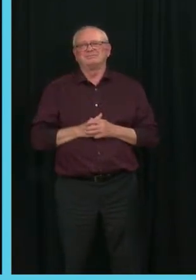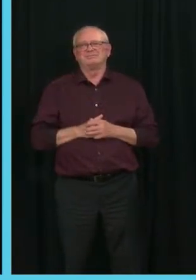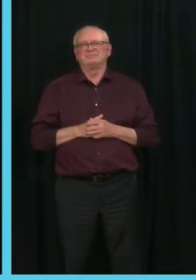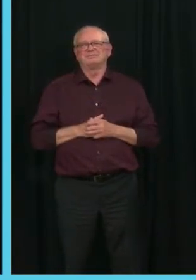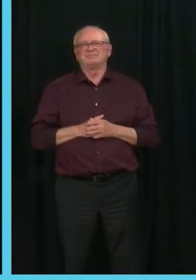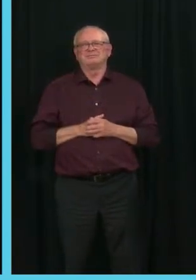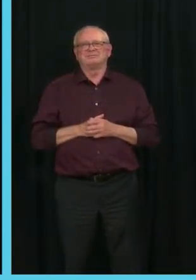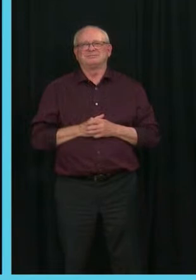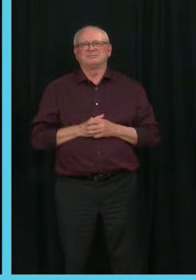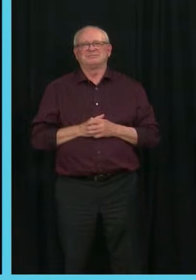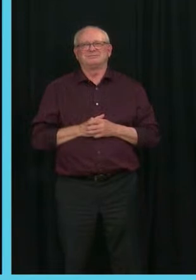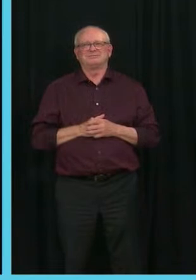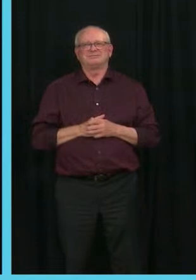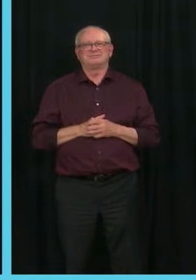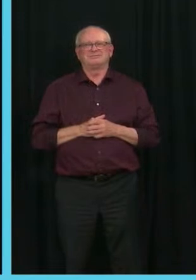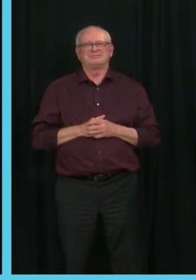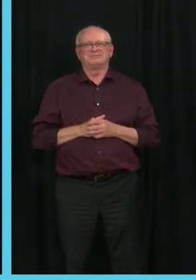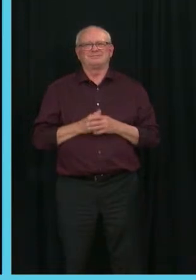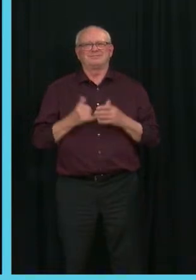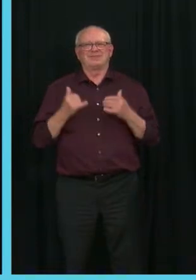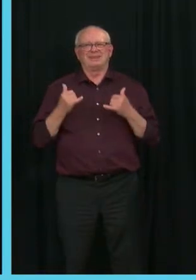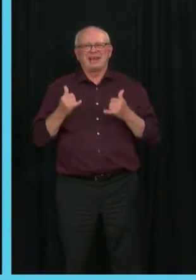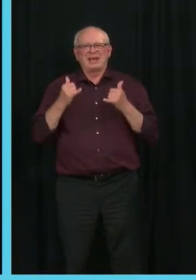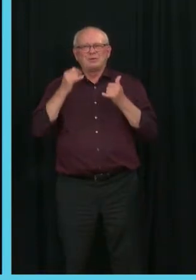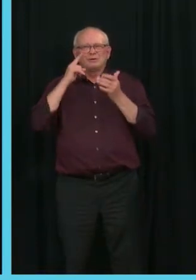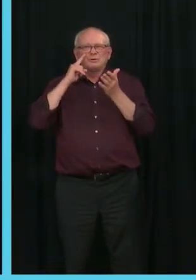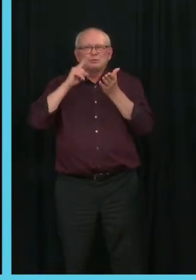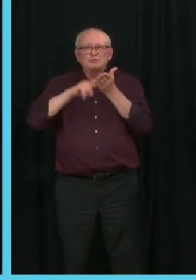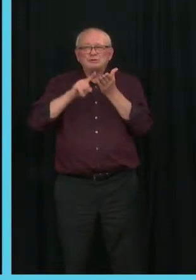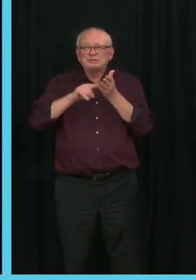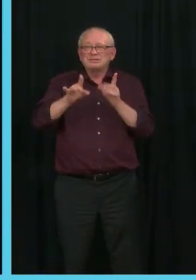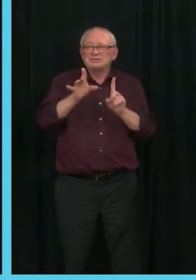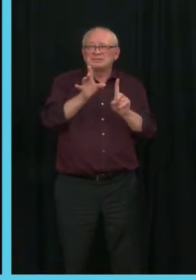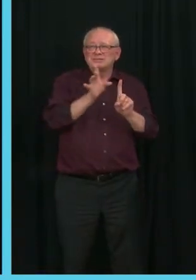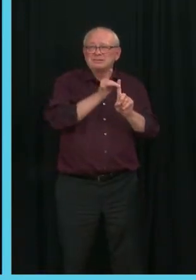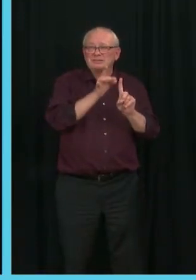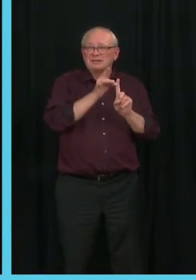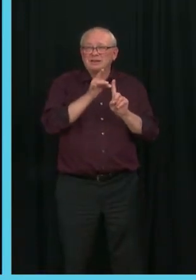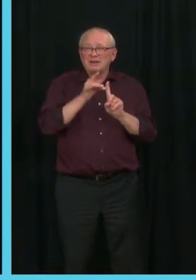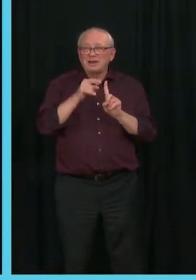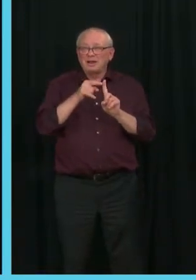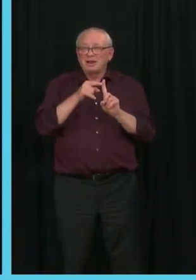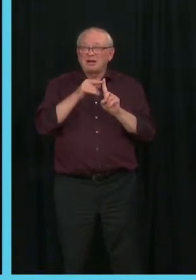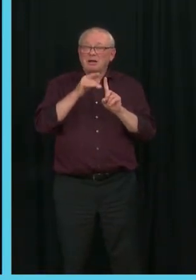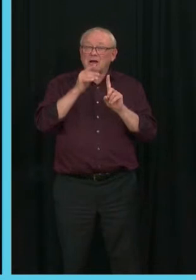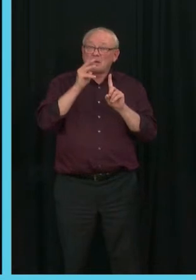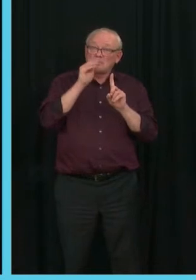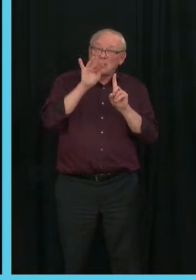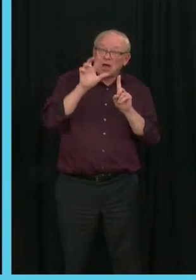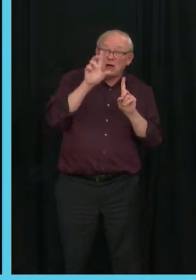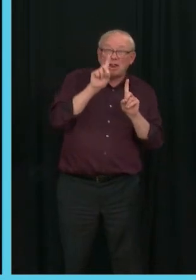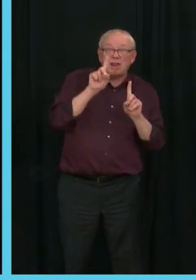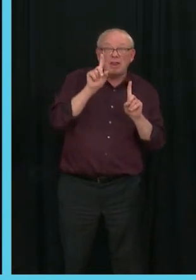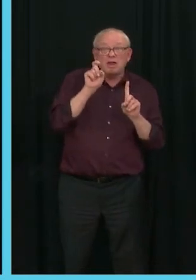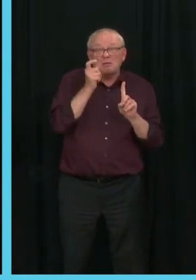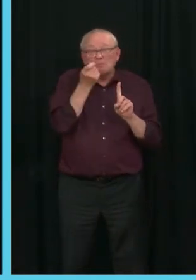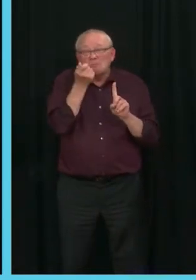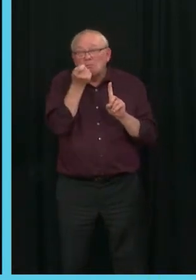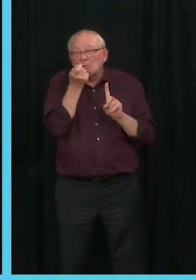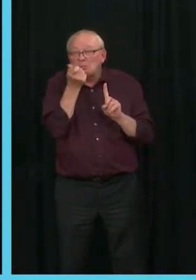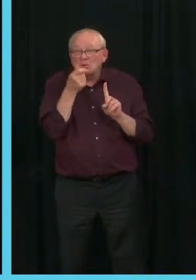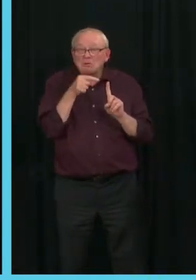as we would expect, a milder course of illness. I don't have data on the number that had a single dose or no doses at